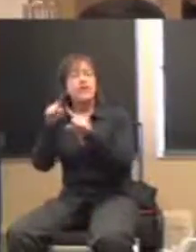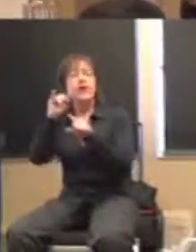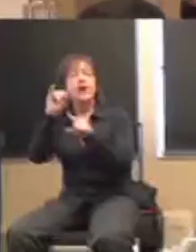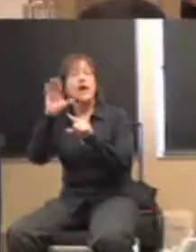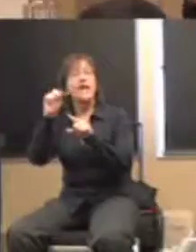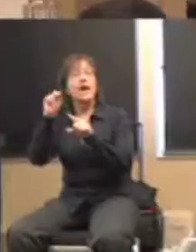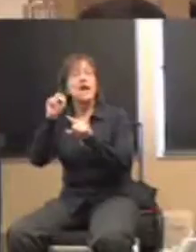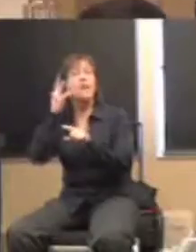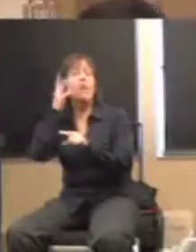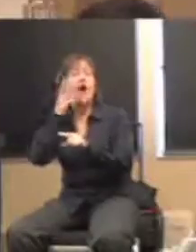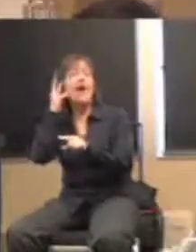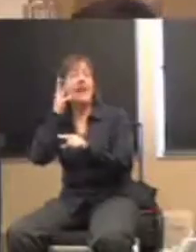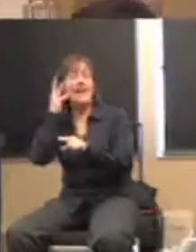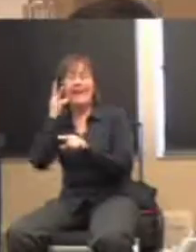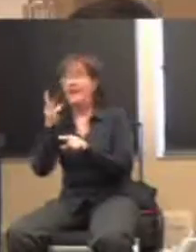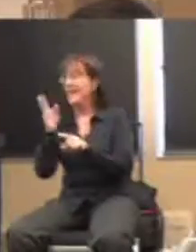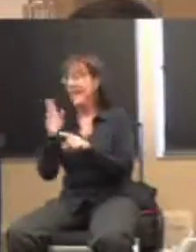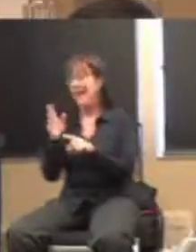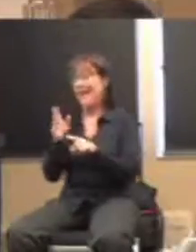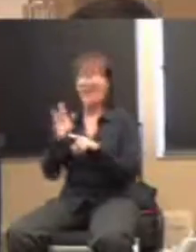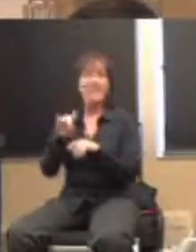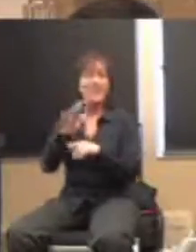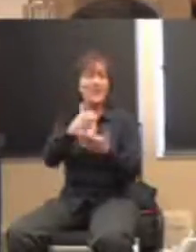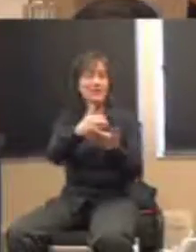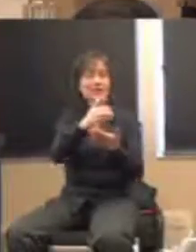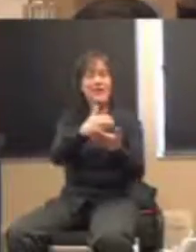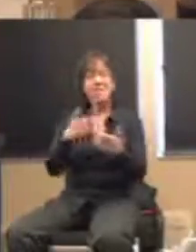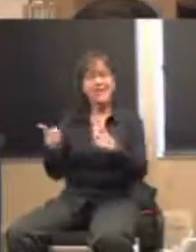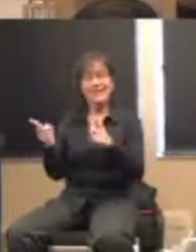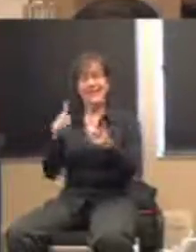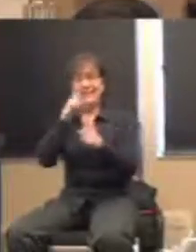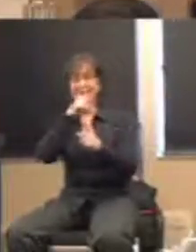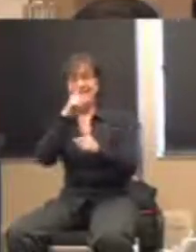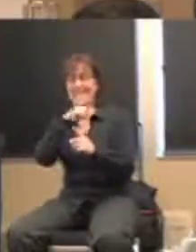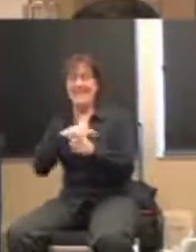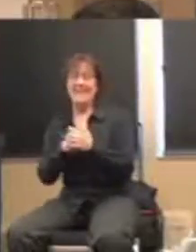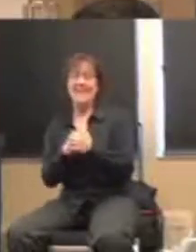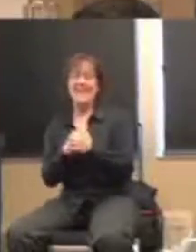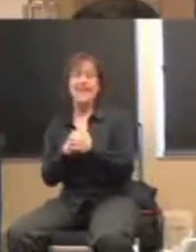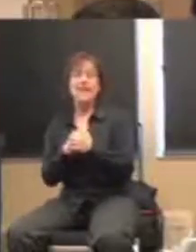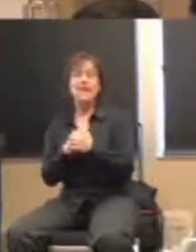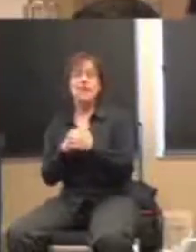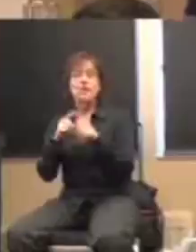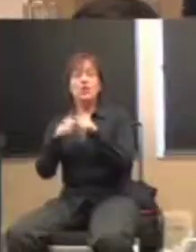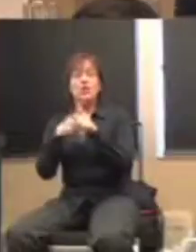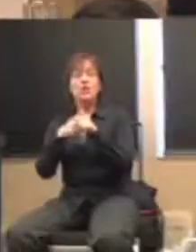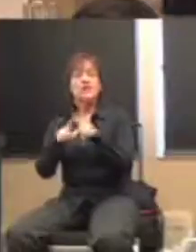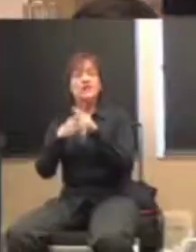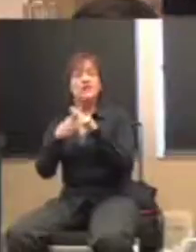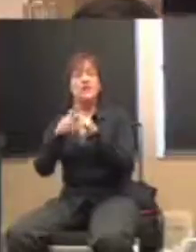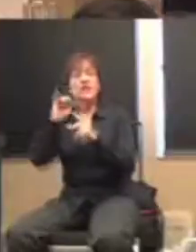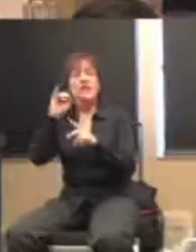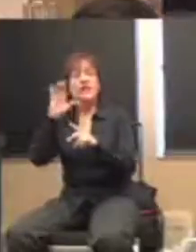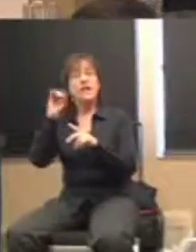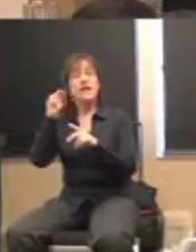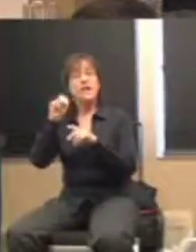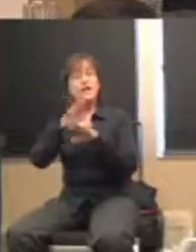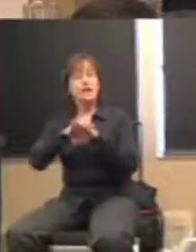Okay, that'll work. Is this your cup? Yes, it is. We can pretend. And when you're first starting off, the icon on